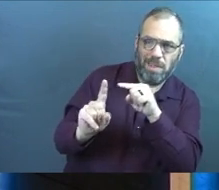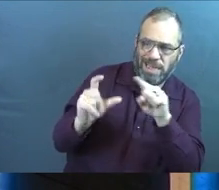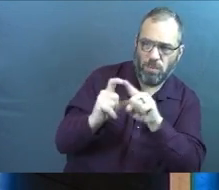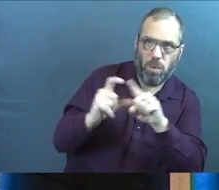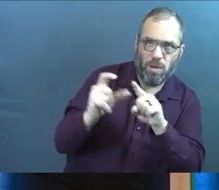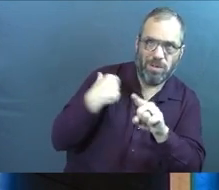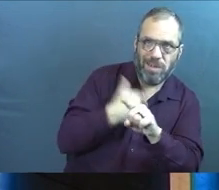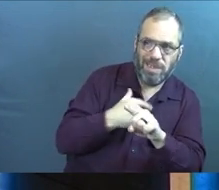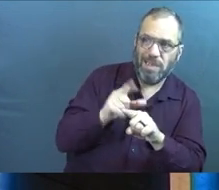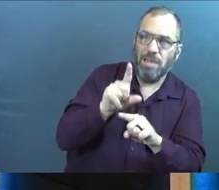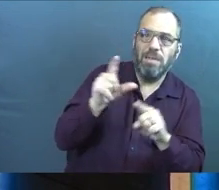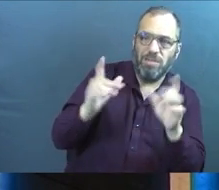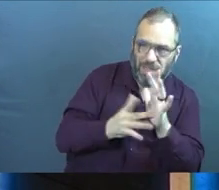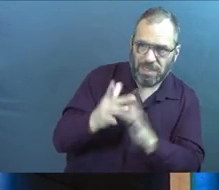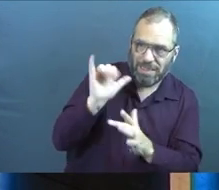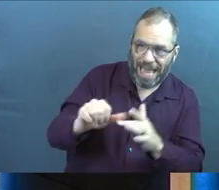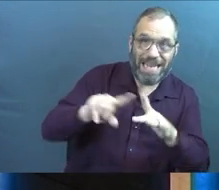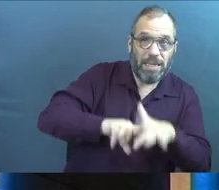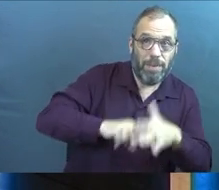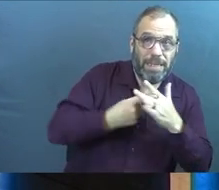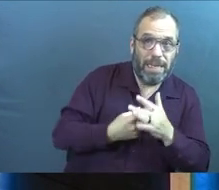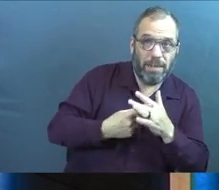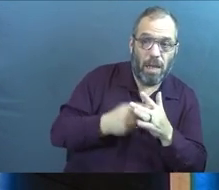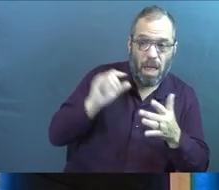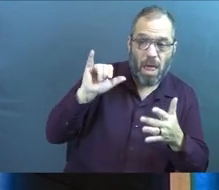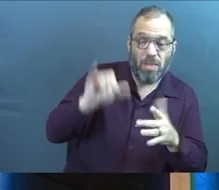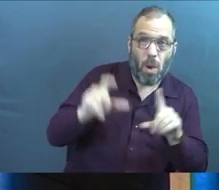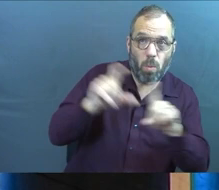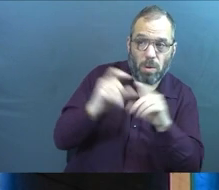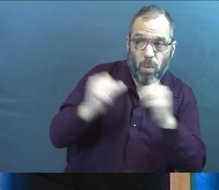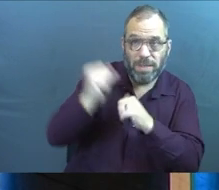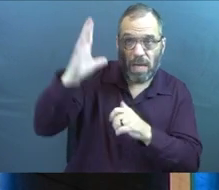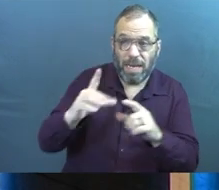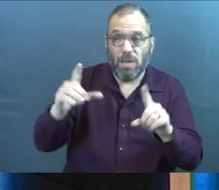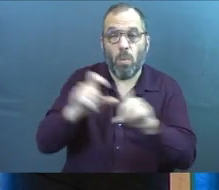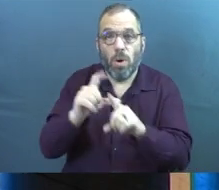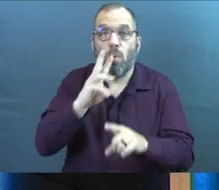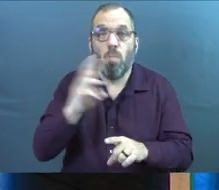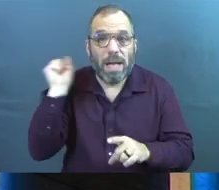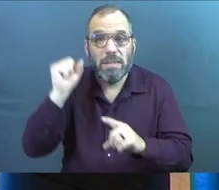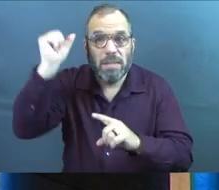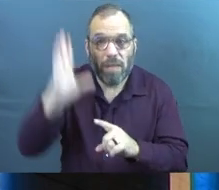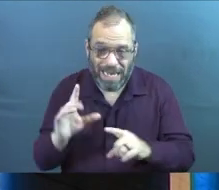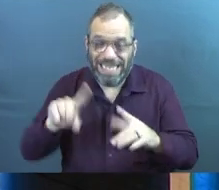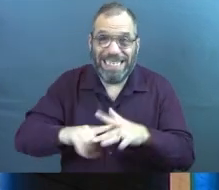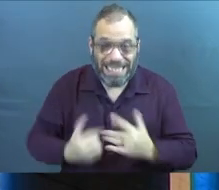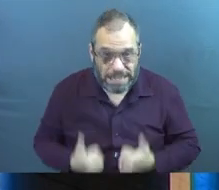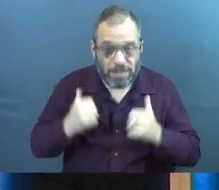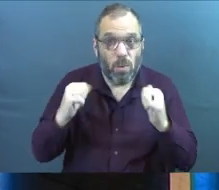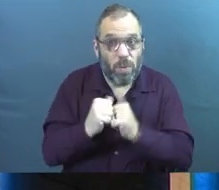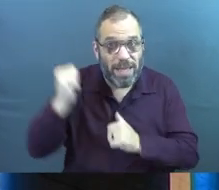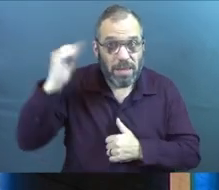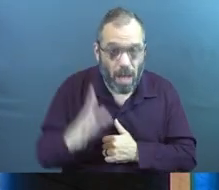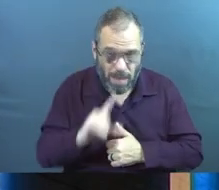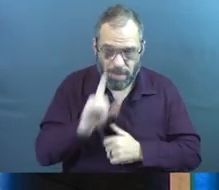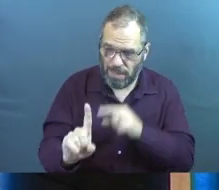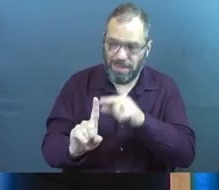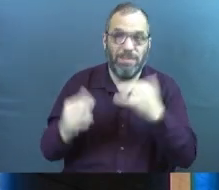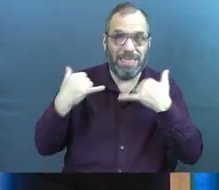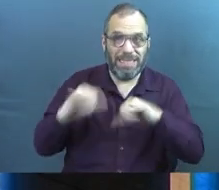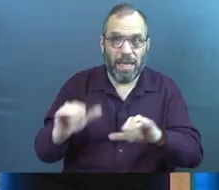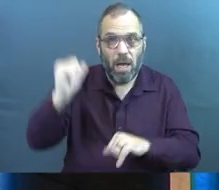to us. Jesus is it in the beginning, right? The Word was with God. The Word was God. He existed in the beginning with God, being him